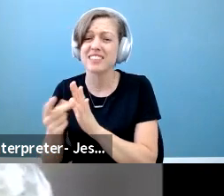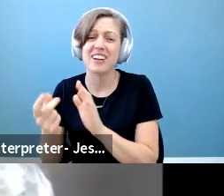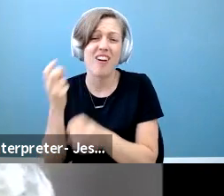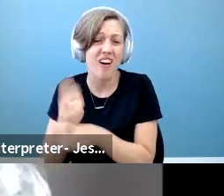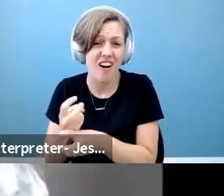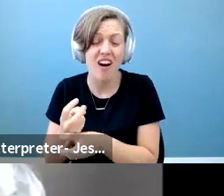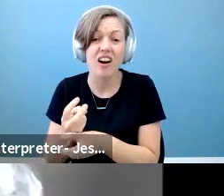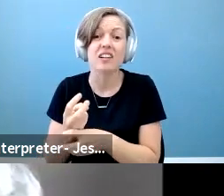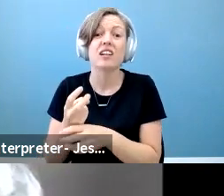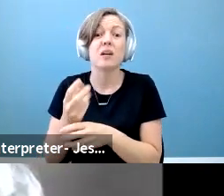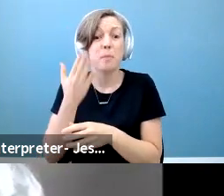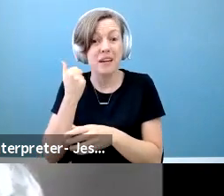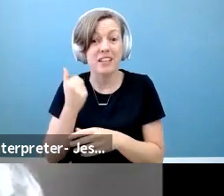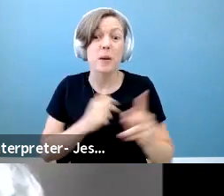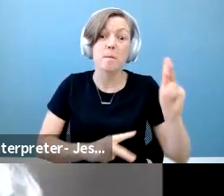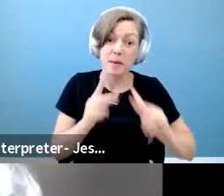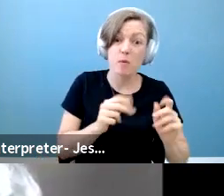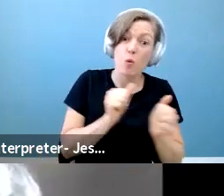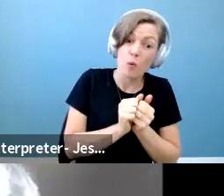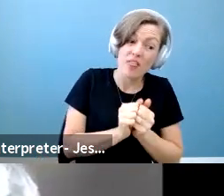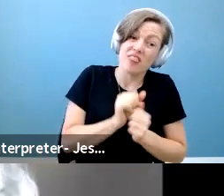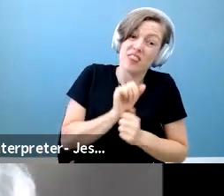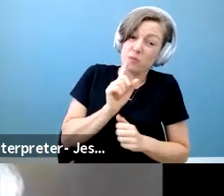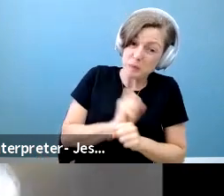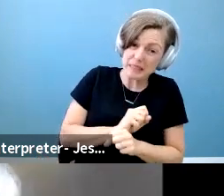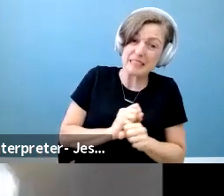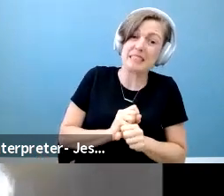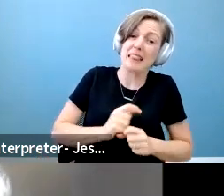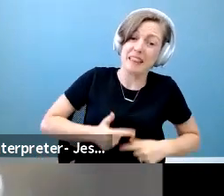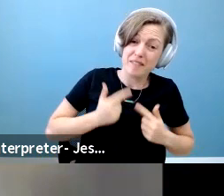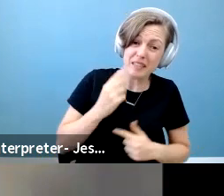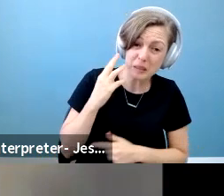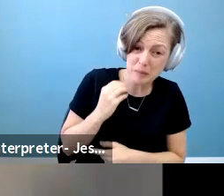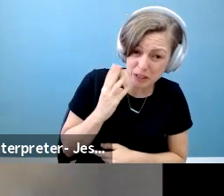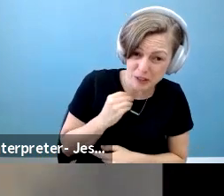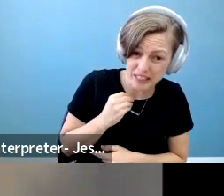of people with lived experience across the board,